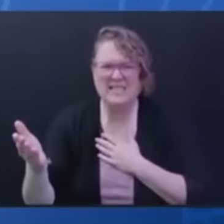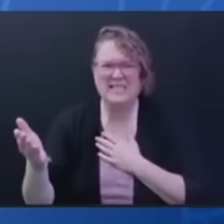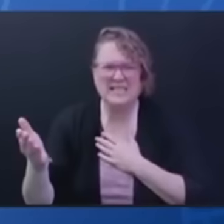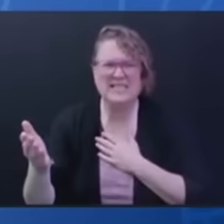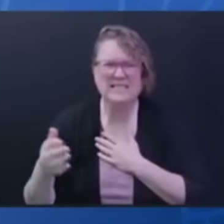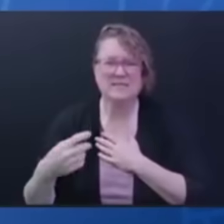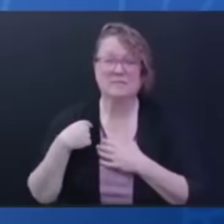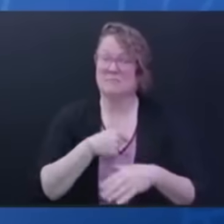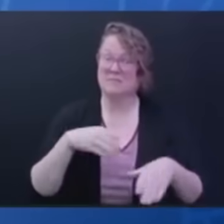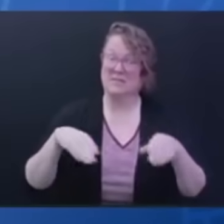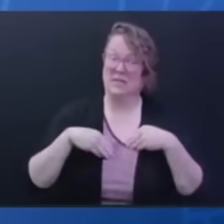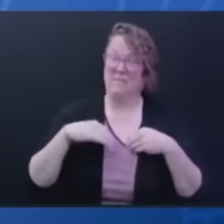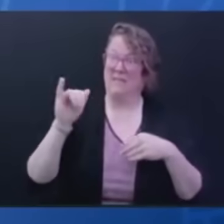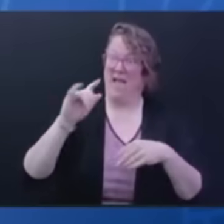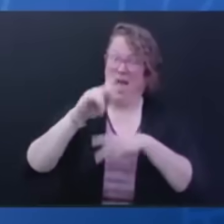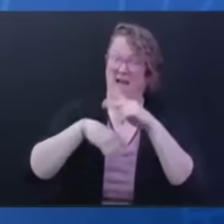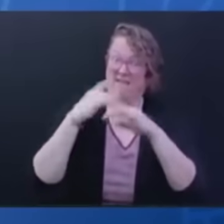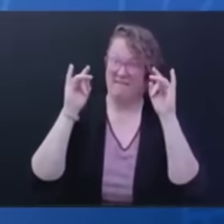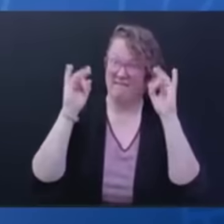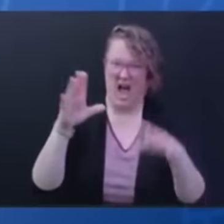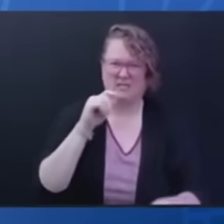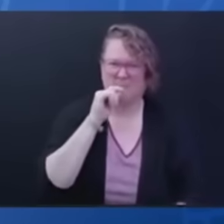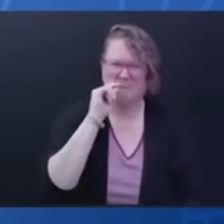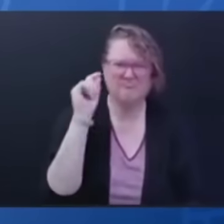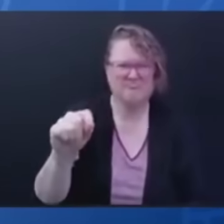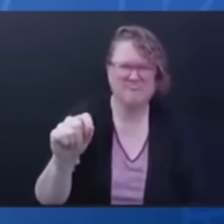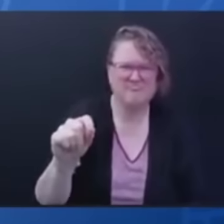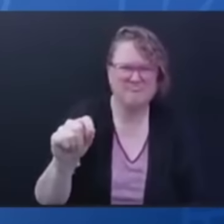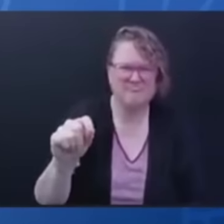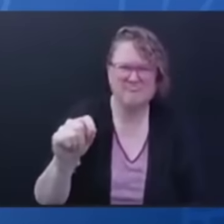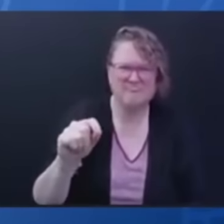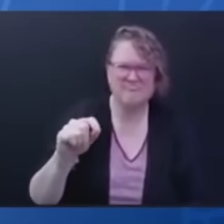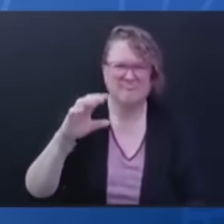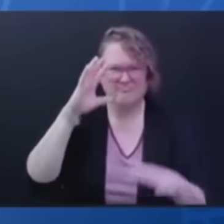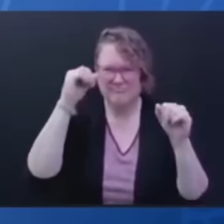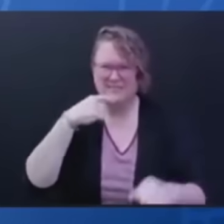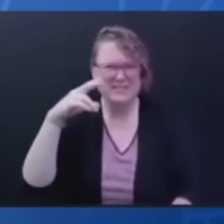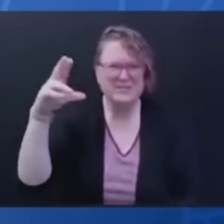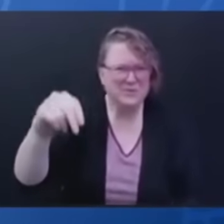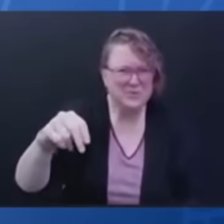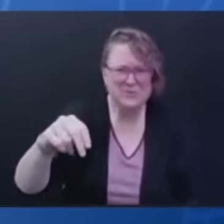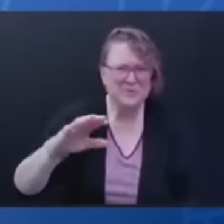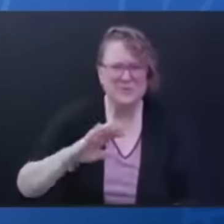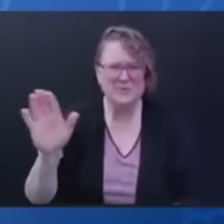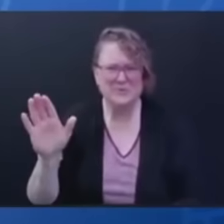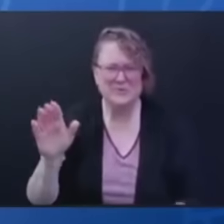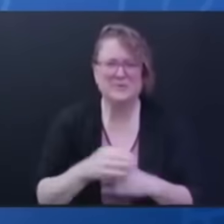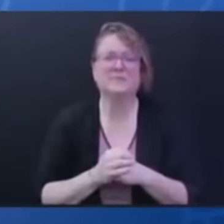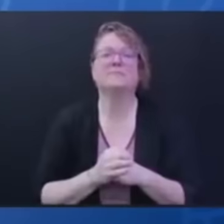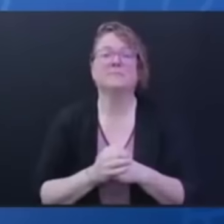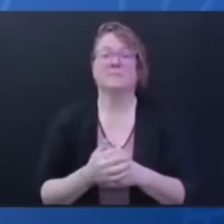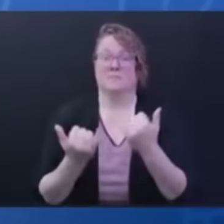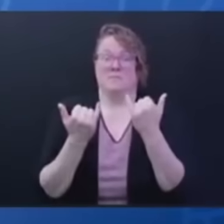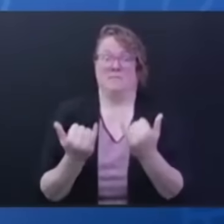certainly the President has and continues to. But at this moment in time, there's like one thing that has to